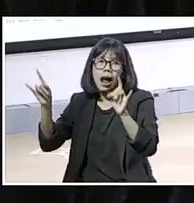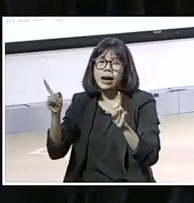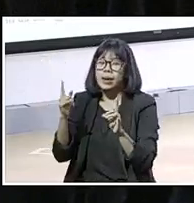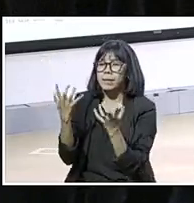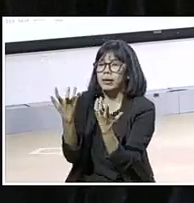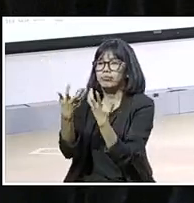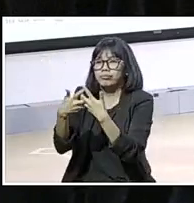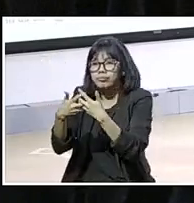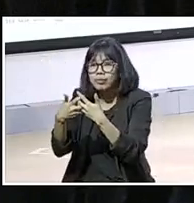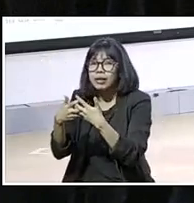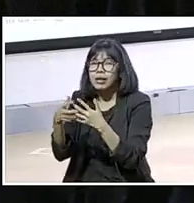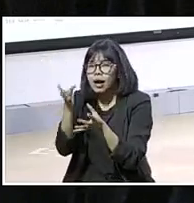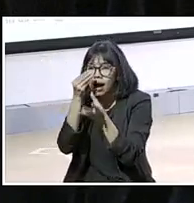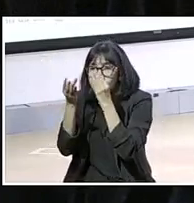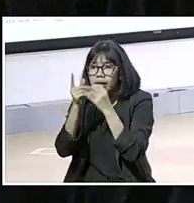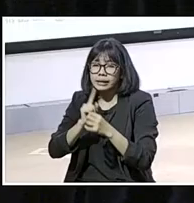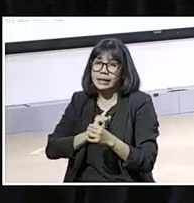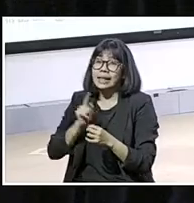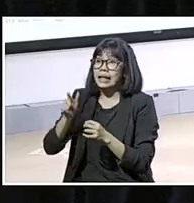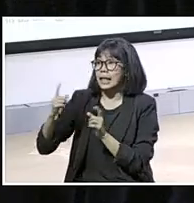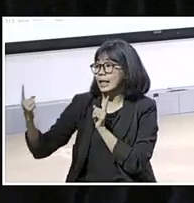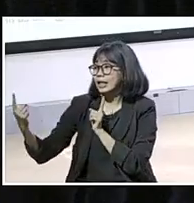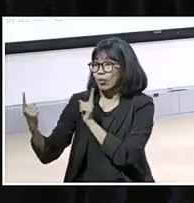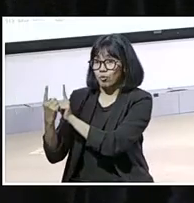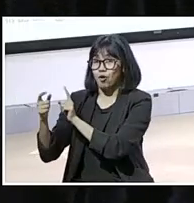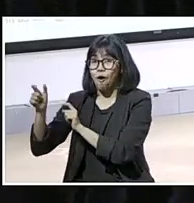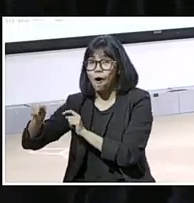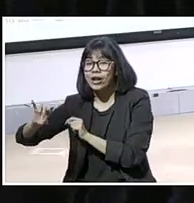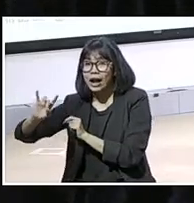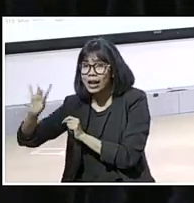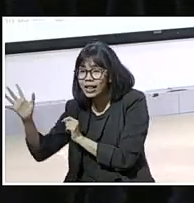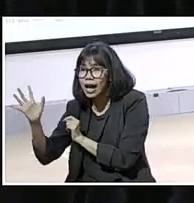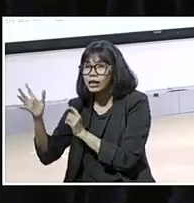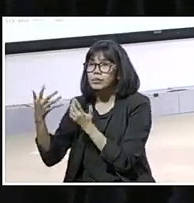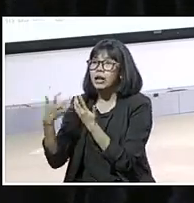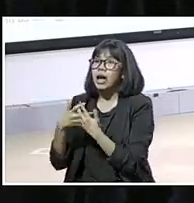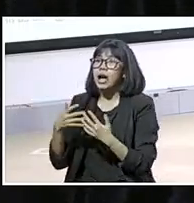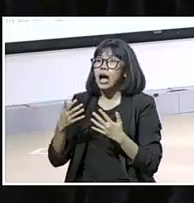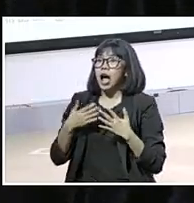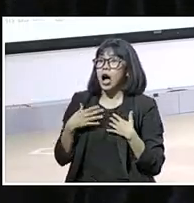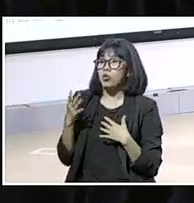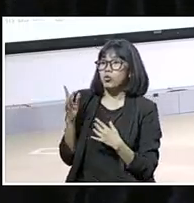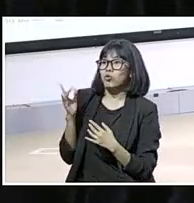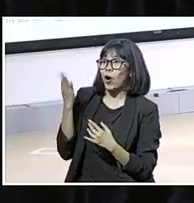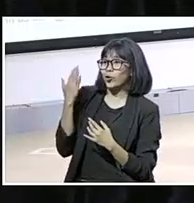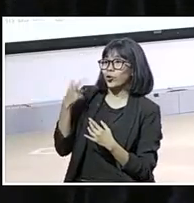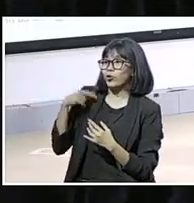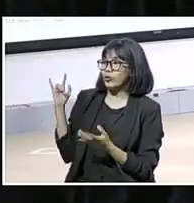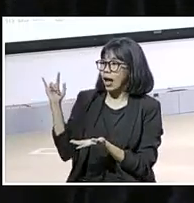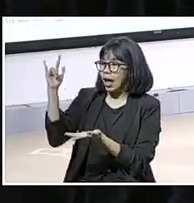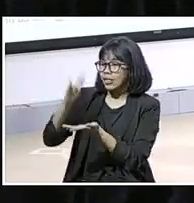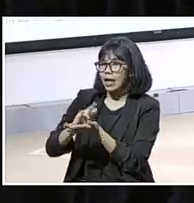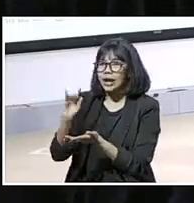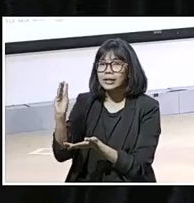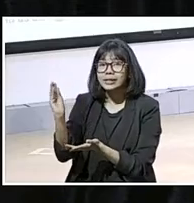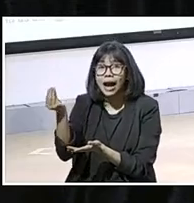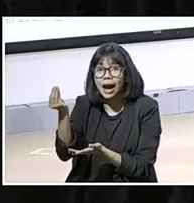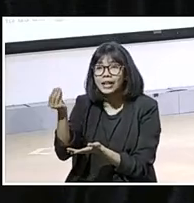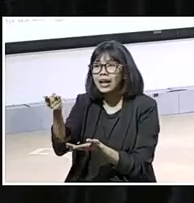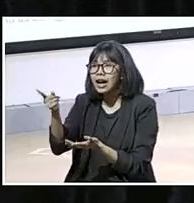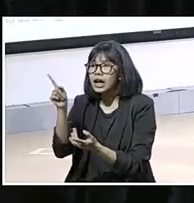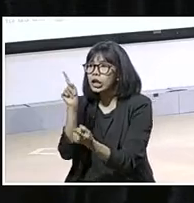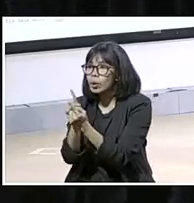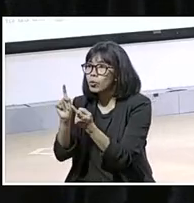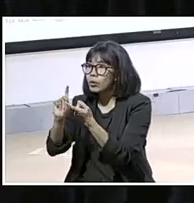your own. And other people that might just be in Jakarta, if they have to travel, they're not going to be as good because it's going to mess